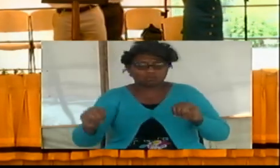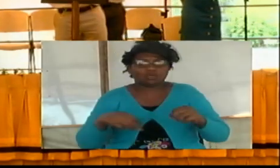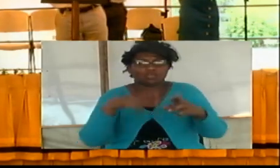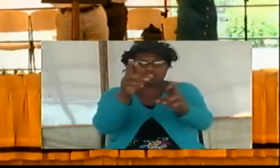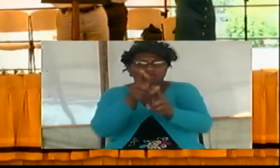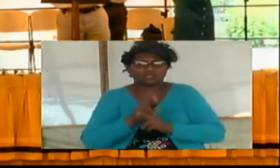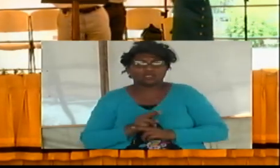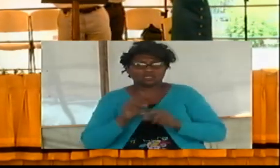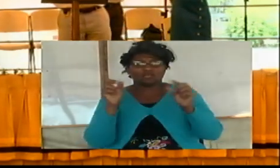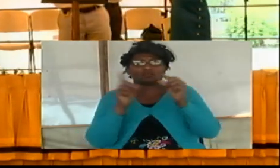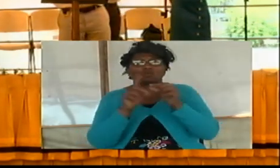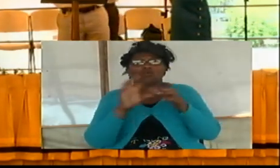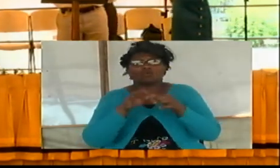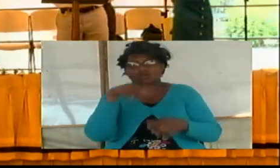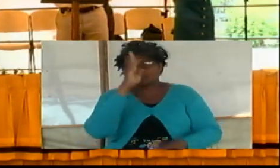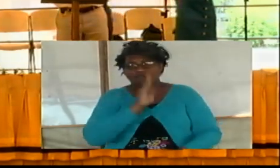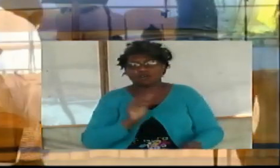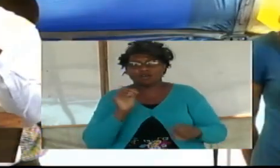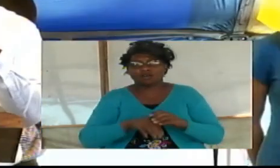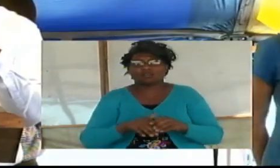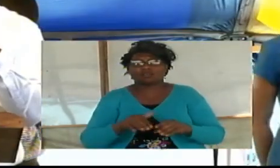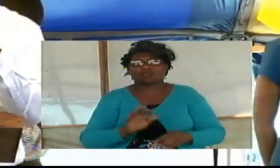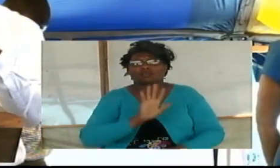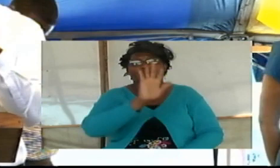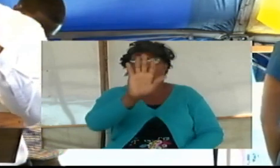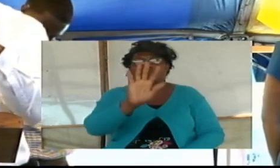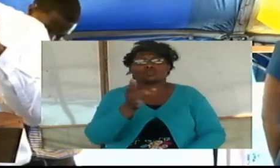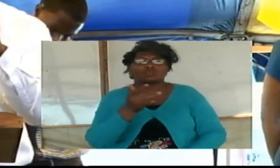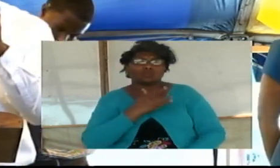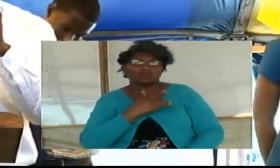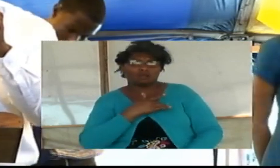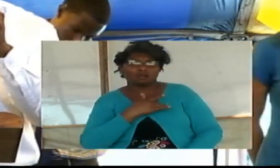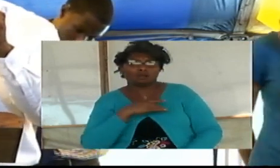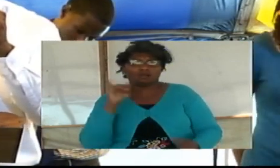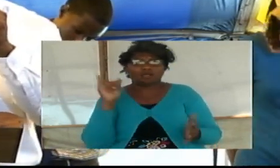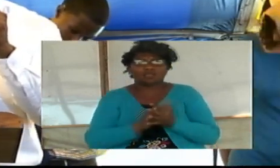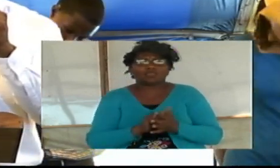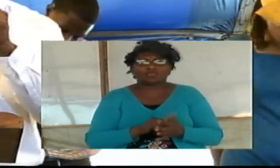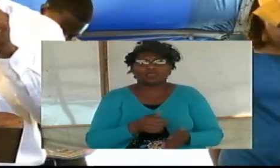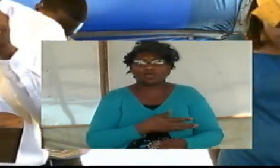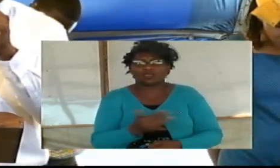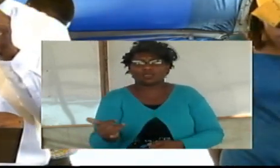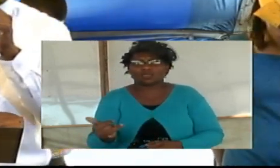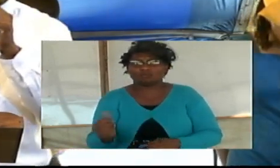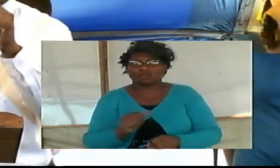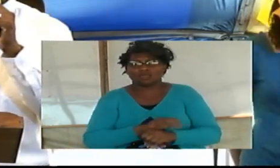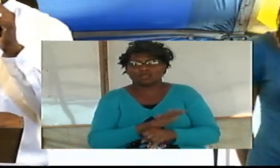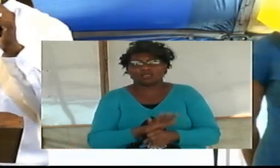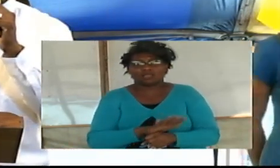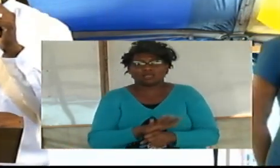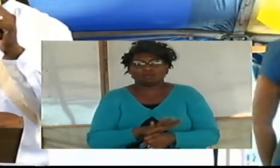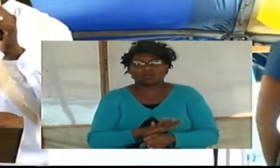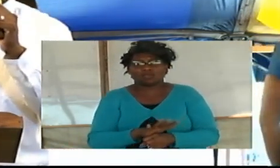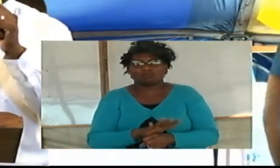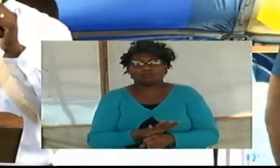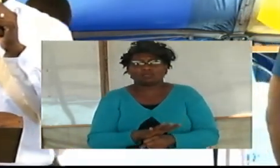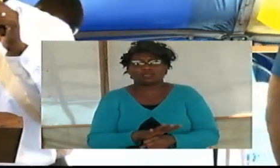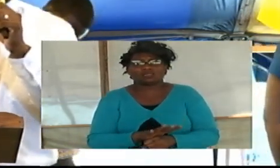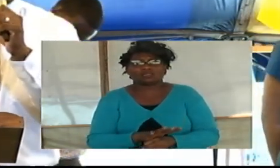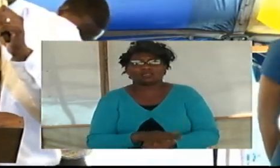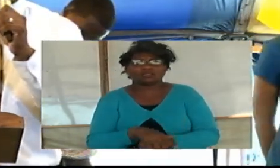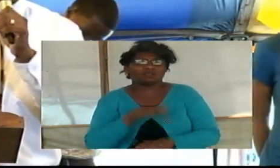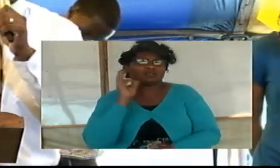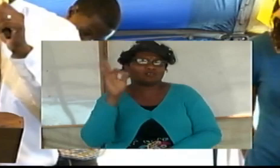that they will understand that the pandemic, hallelujah, of sin is far